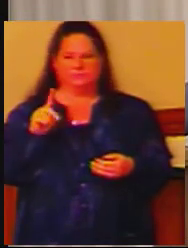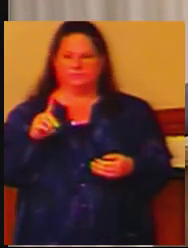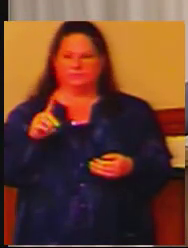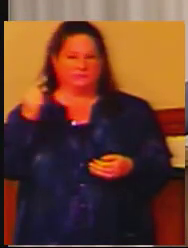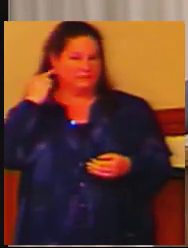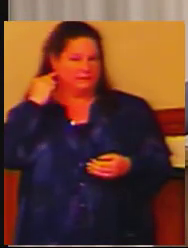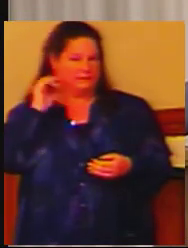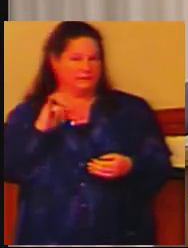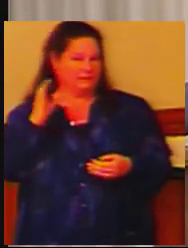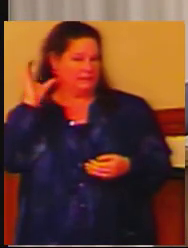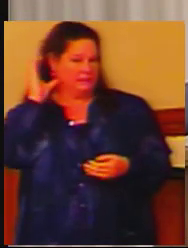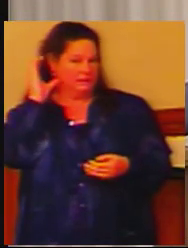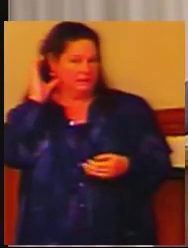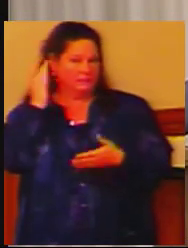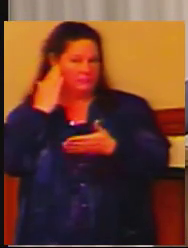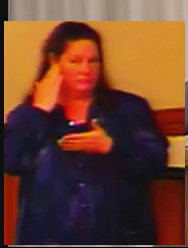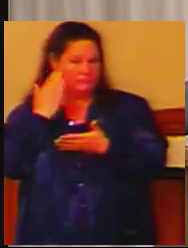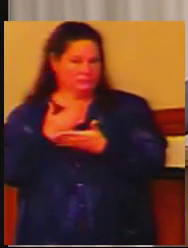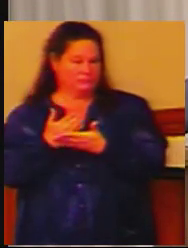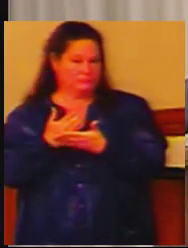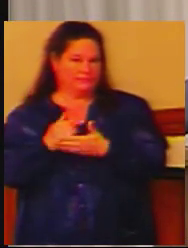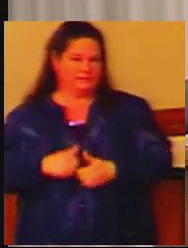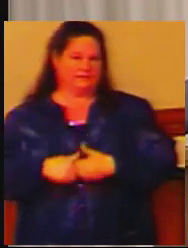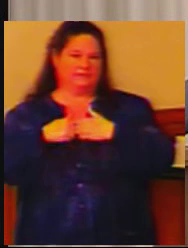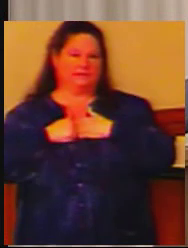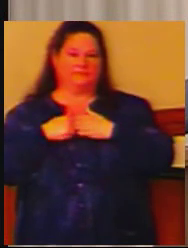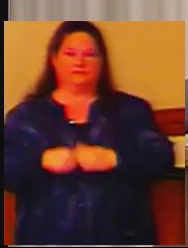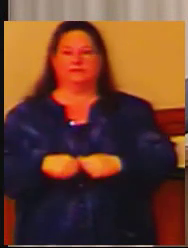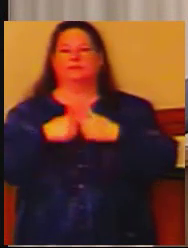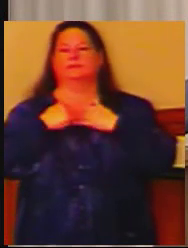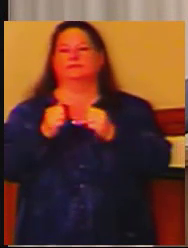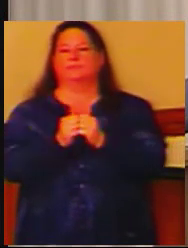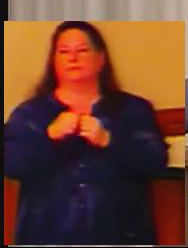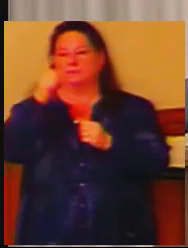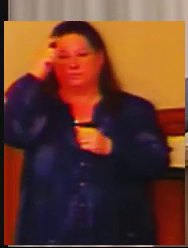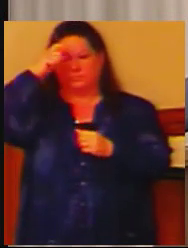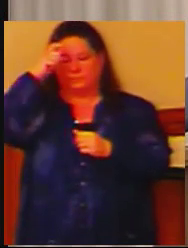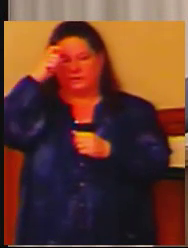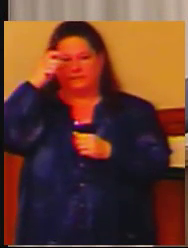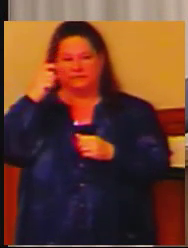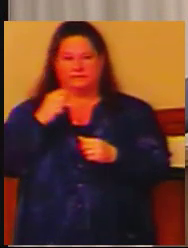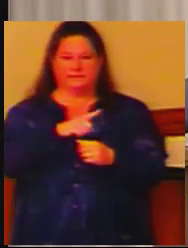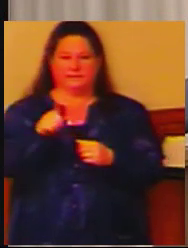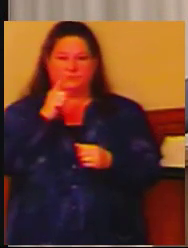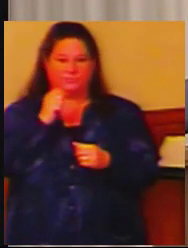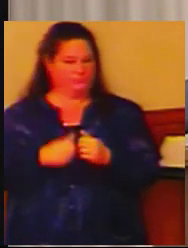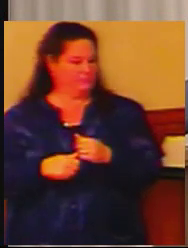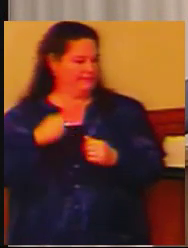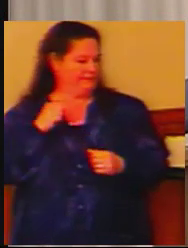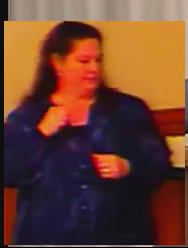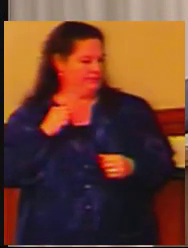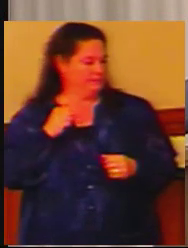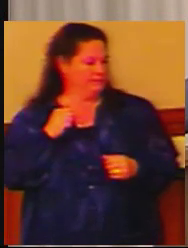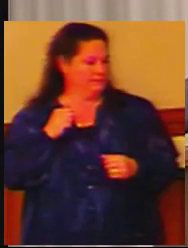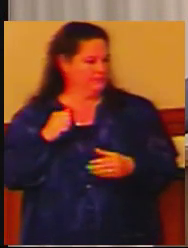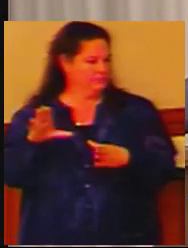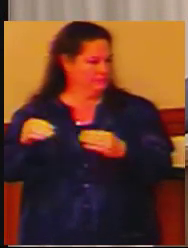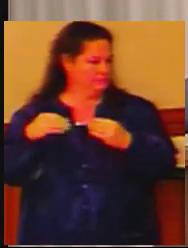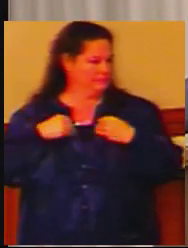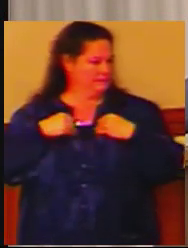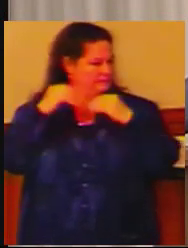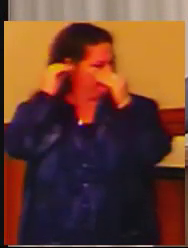heareth the reproof of life abideth among the wise. He that refuseth